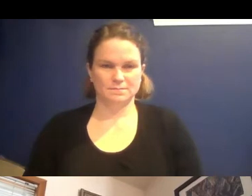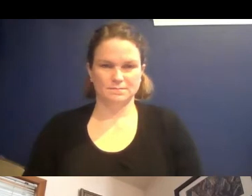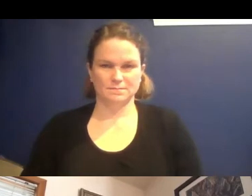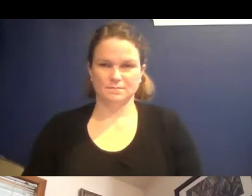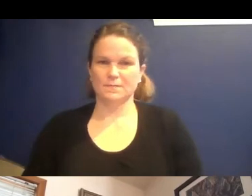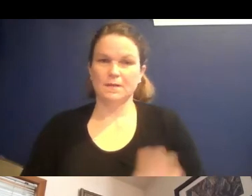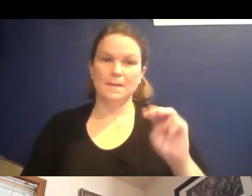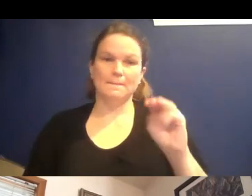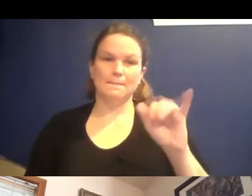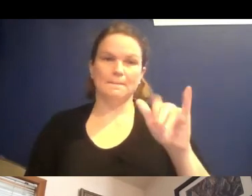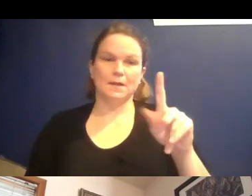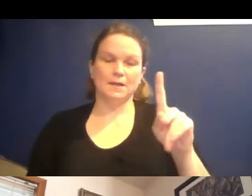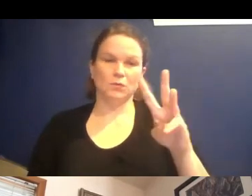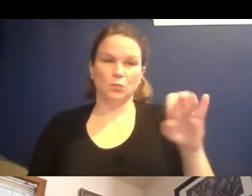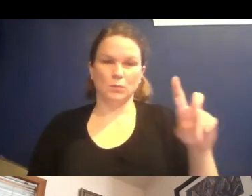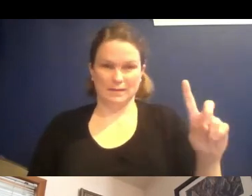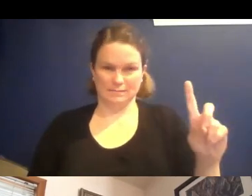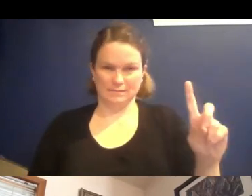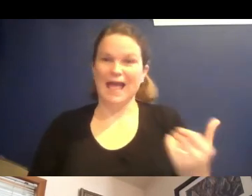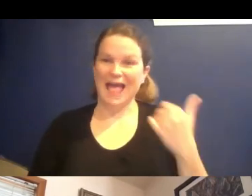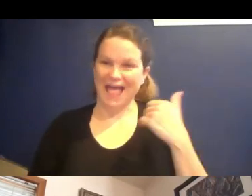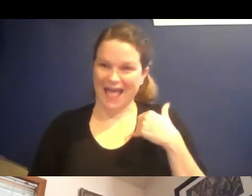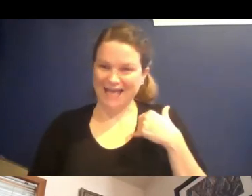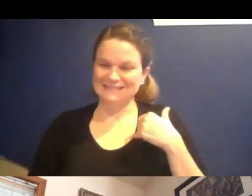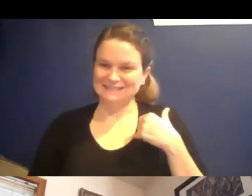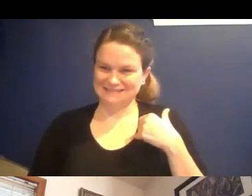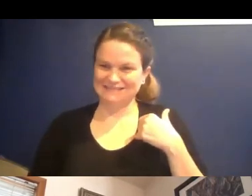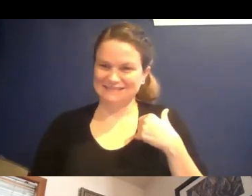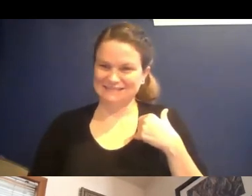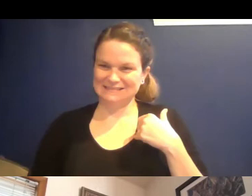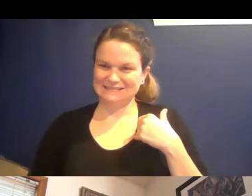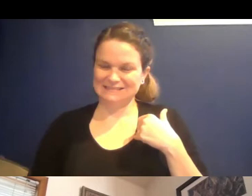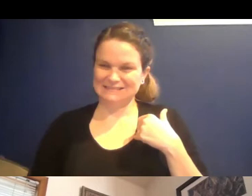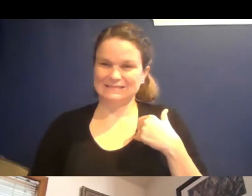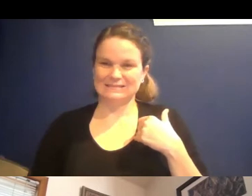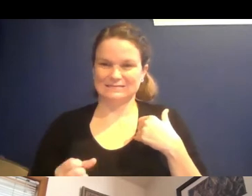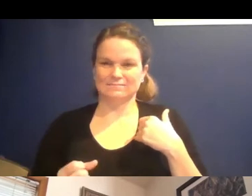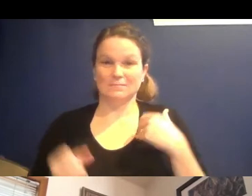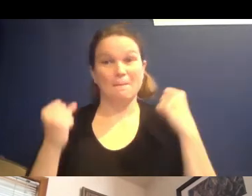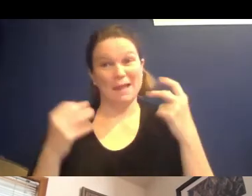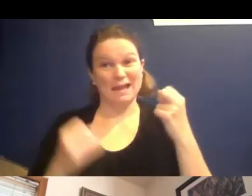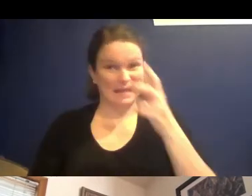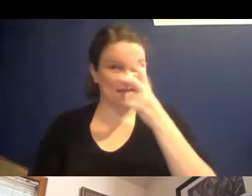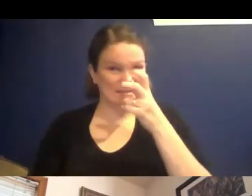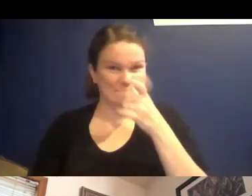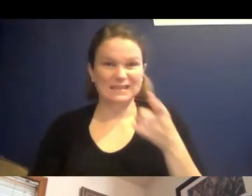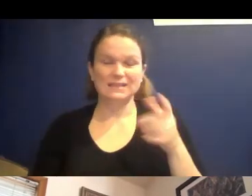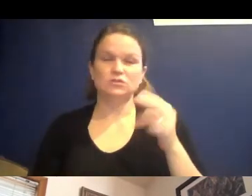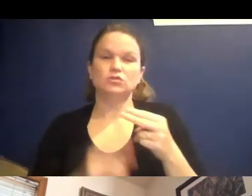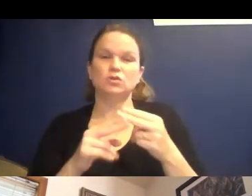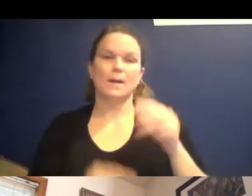Milkweed has its own little host, or it hosts quite a variety of insects. This is a milkweed